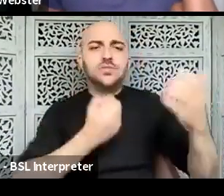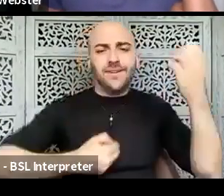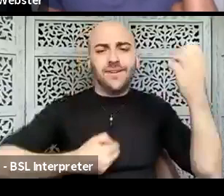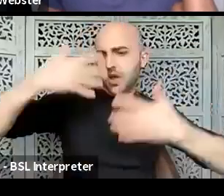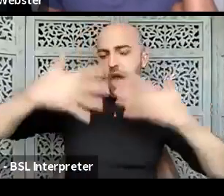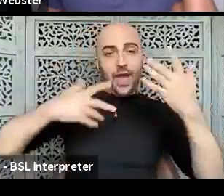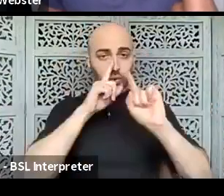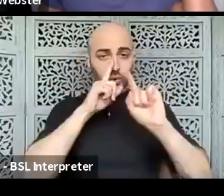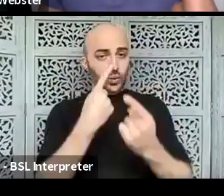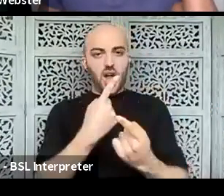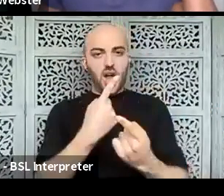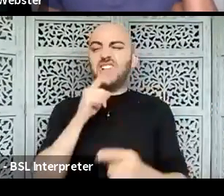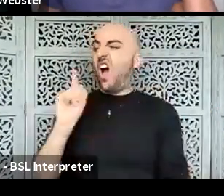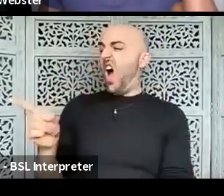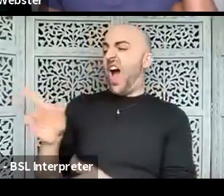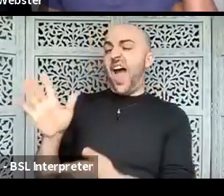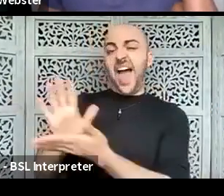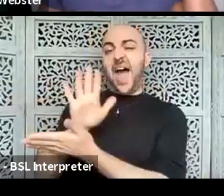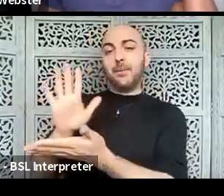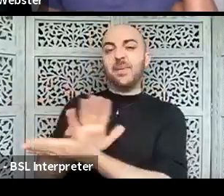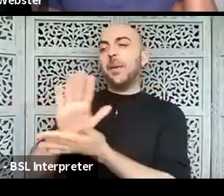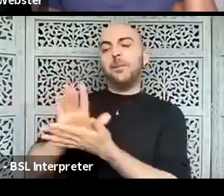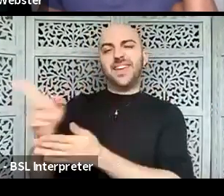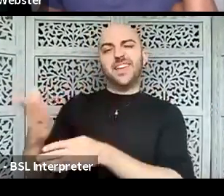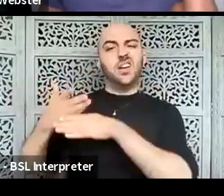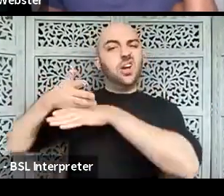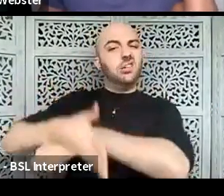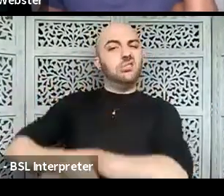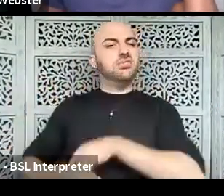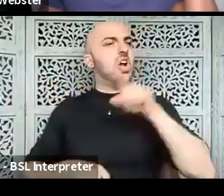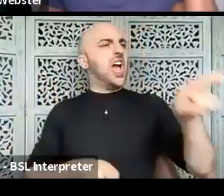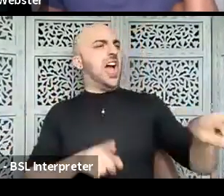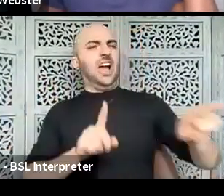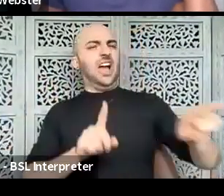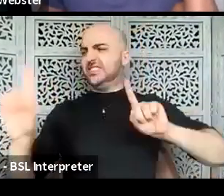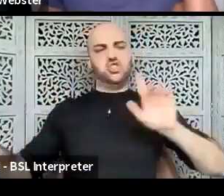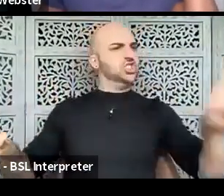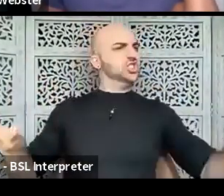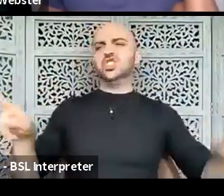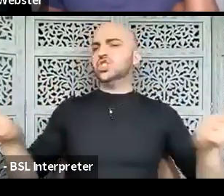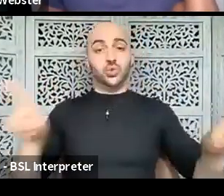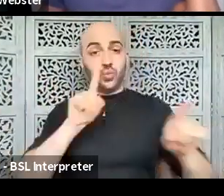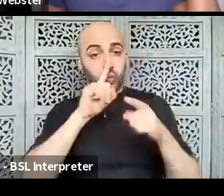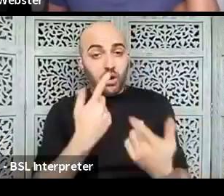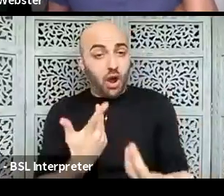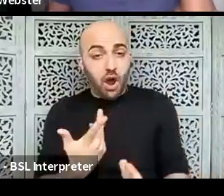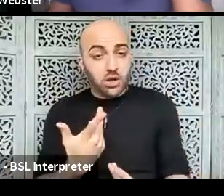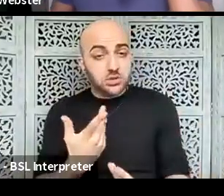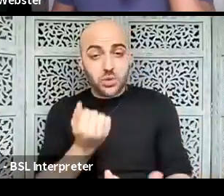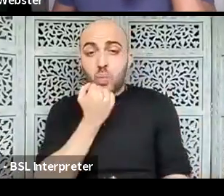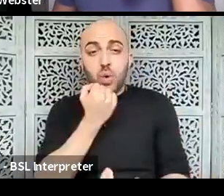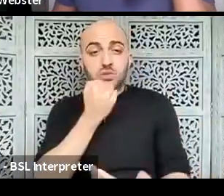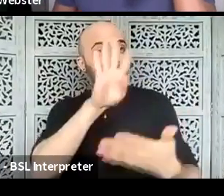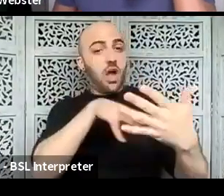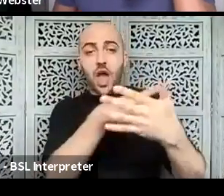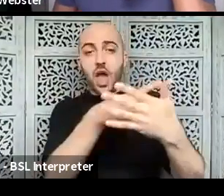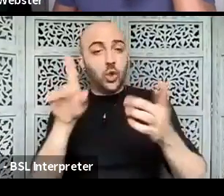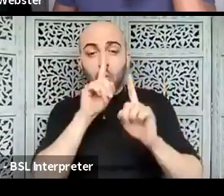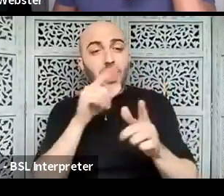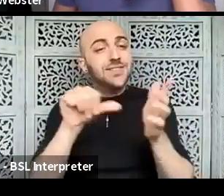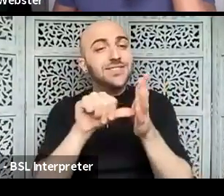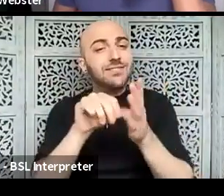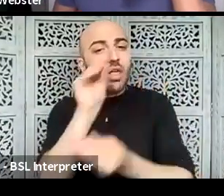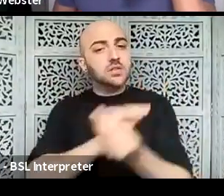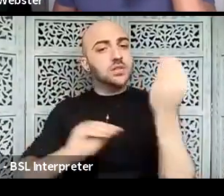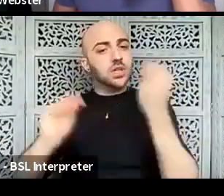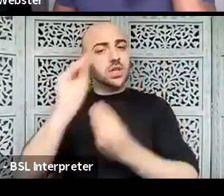was happier, so they sort of like were happy to put in the hours a little bit when I needed them to. But yeah, you can't put that on a spreadsheet, so it's really difficult to quantify.